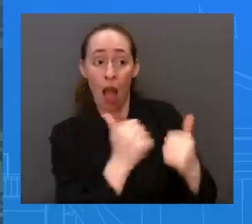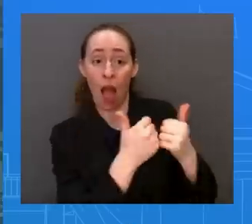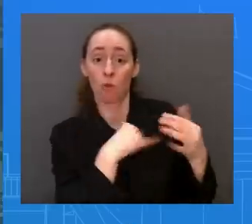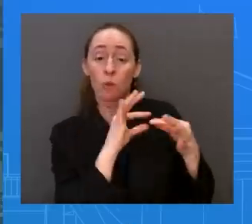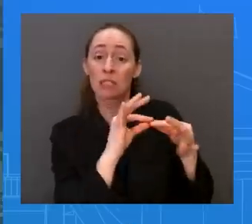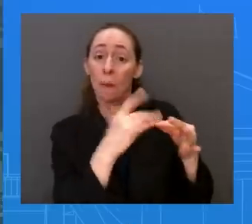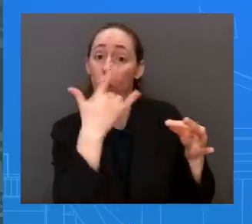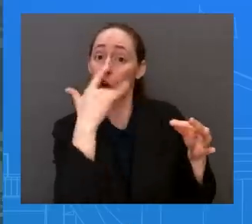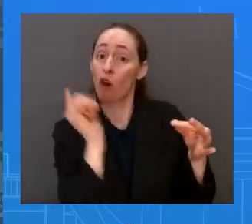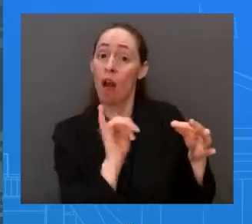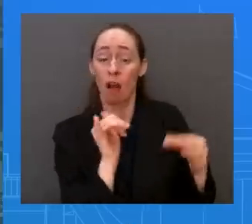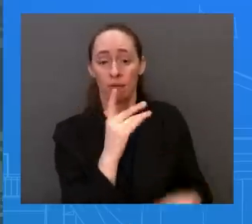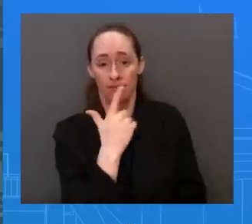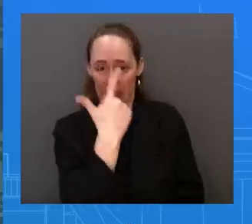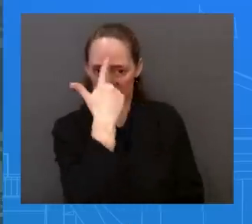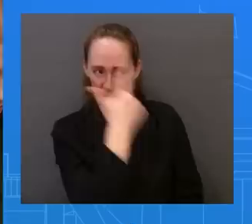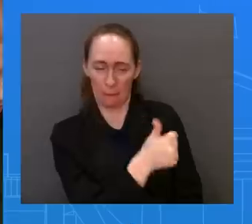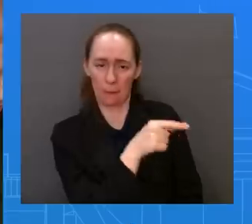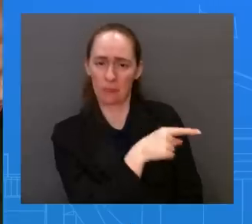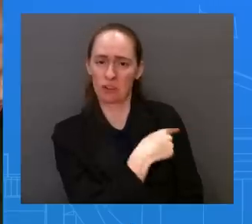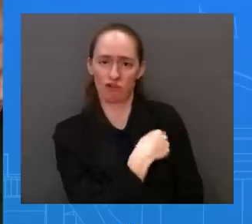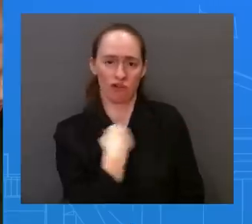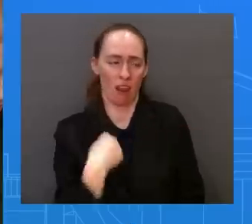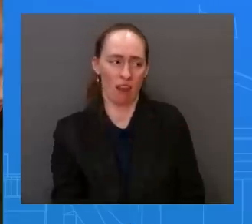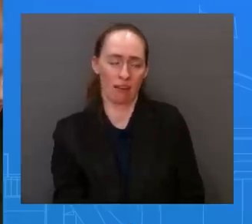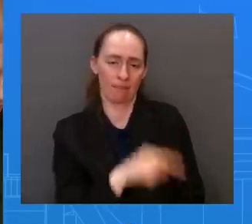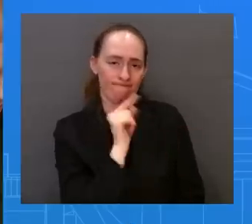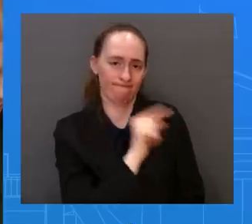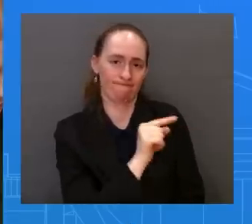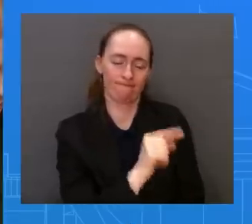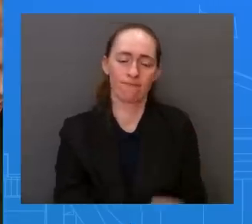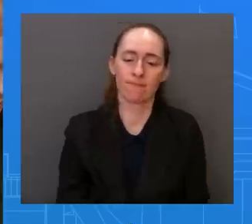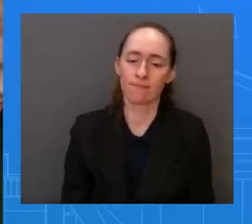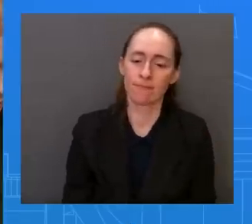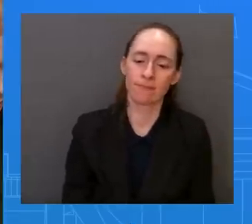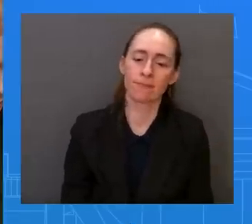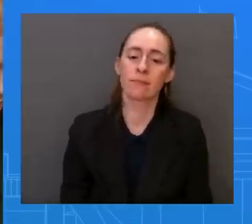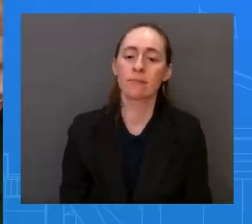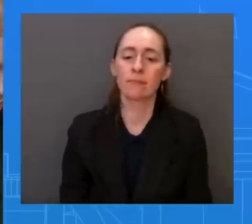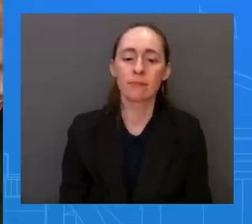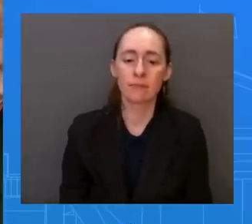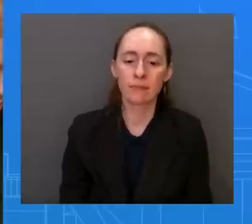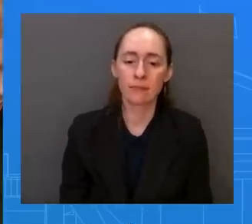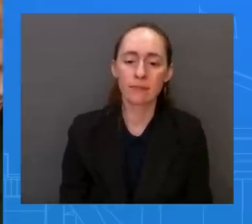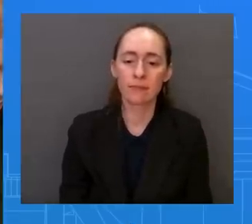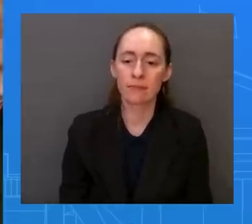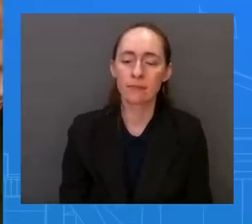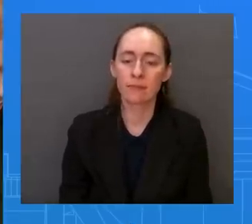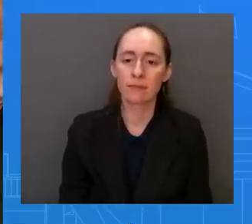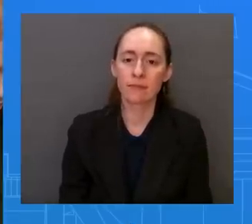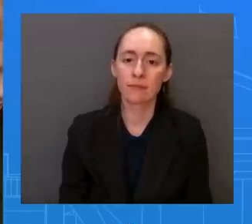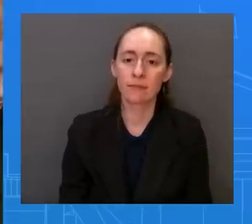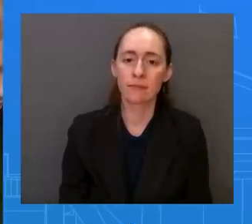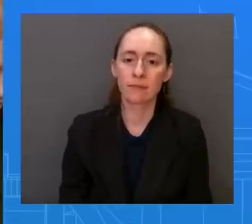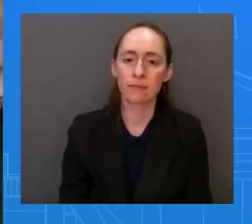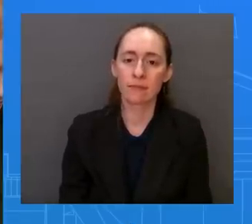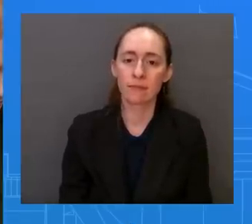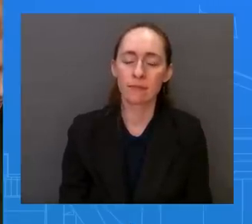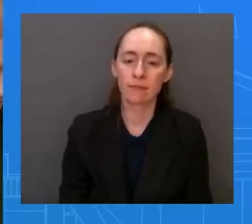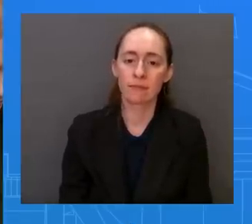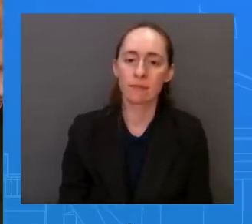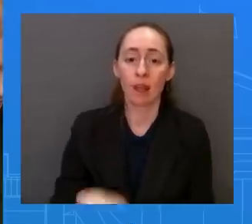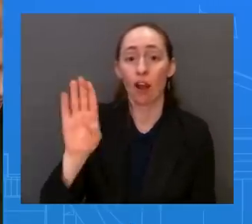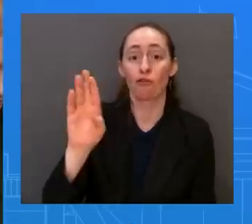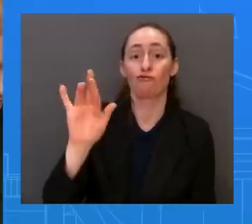it there. More broad question about the State of the Union address. We heard Brian Deese's take on the economic terms. Obviously,